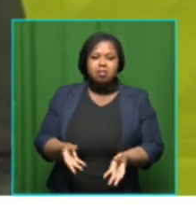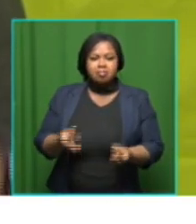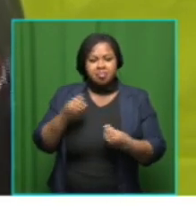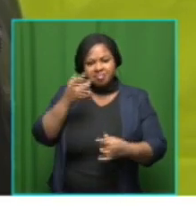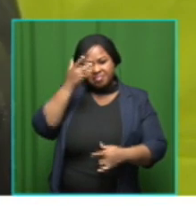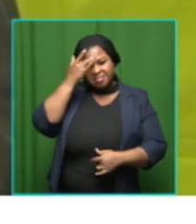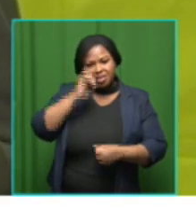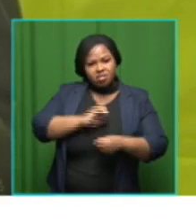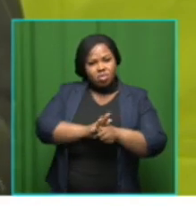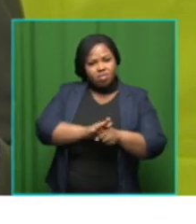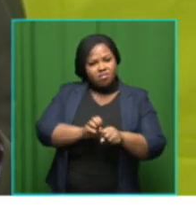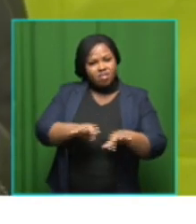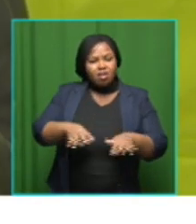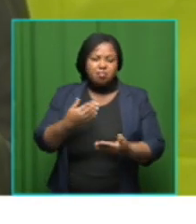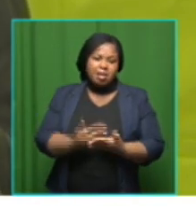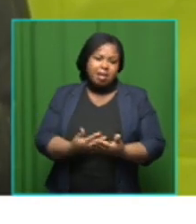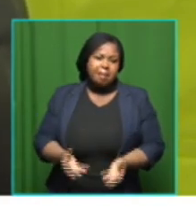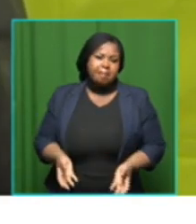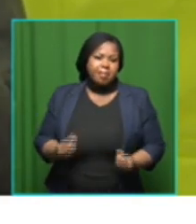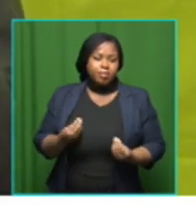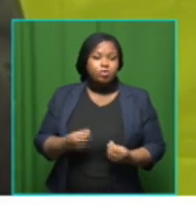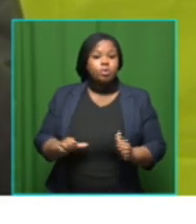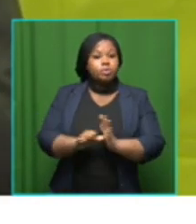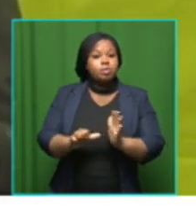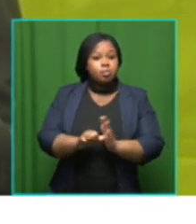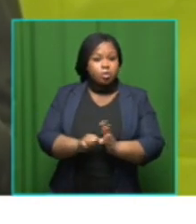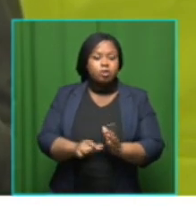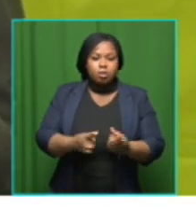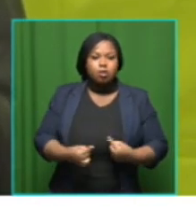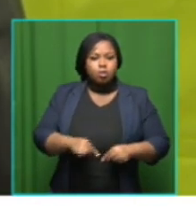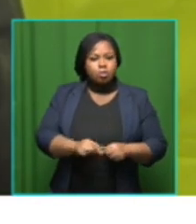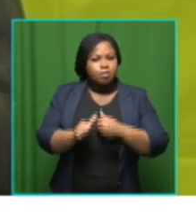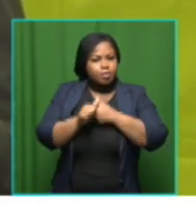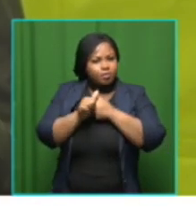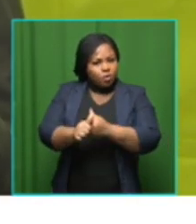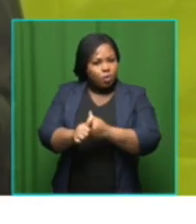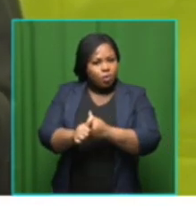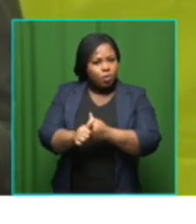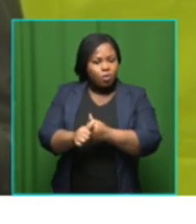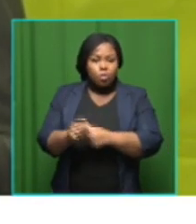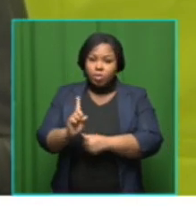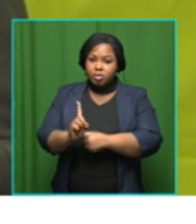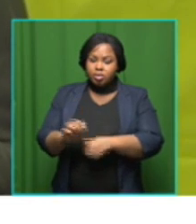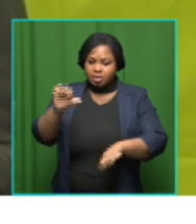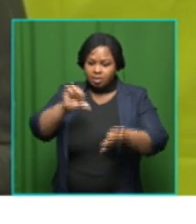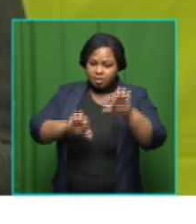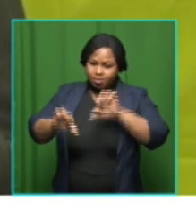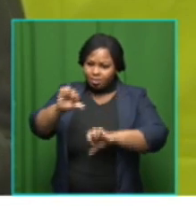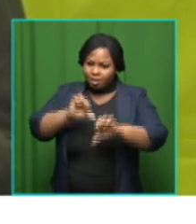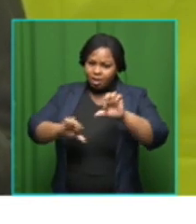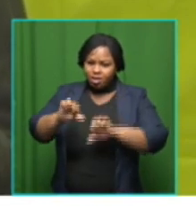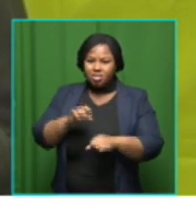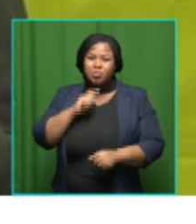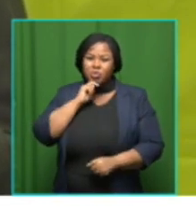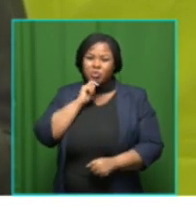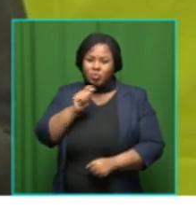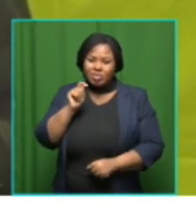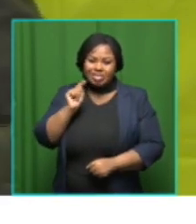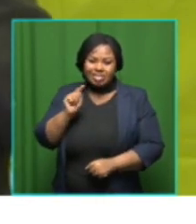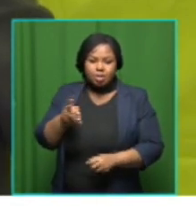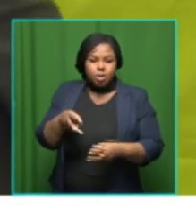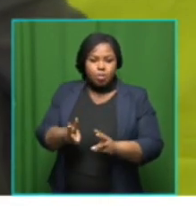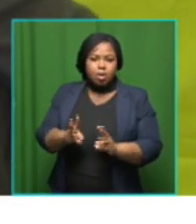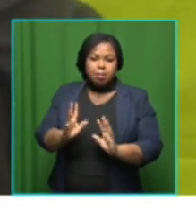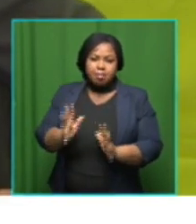receptors. So it's an important thing that we have to do, that we just have to stick to the science and stick to actually the facts, and